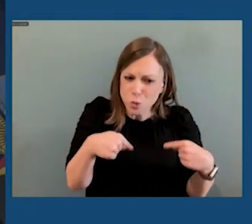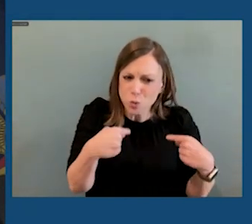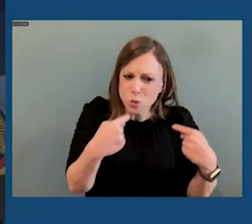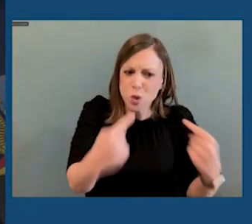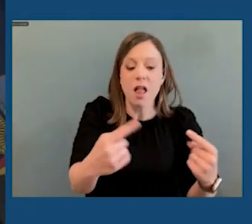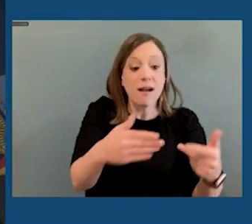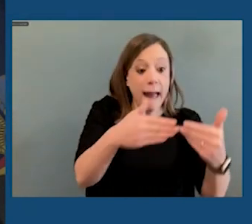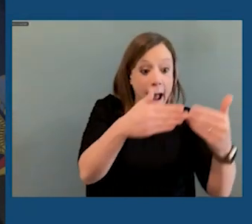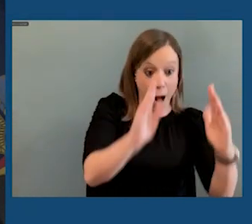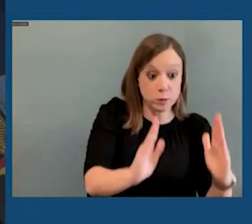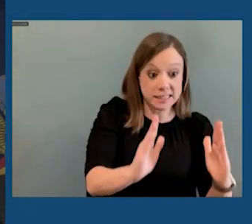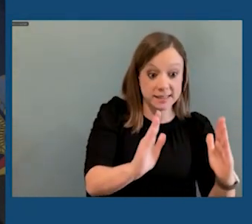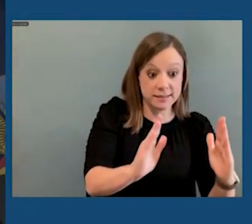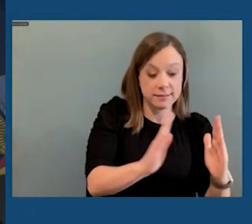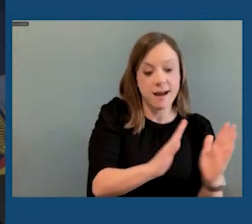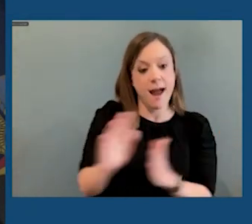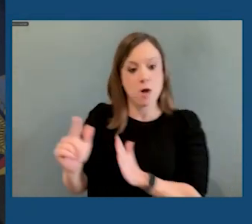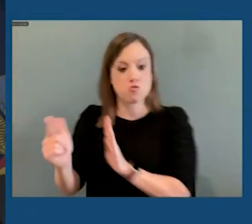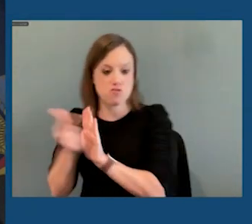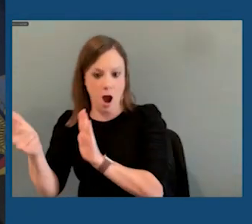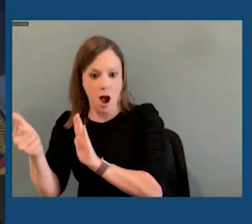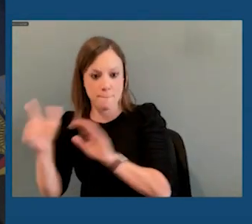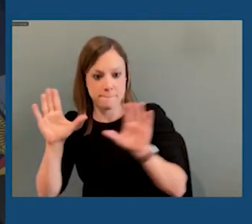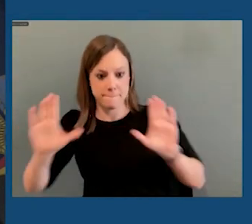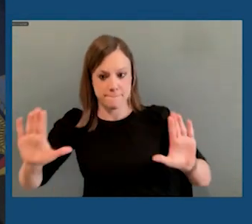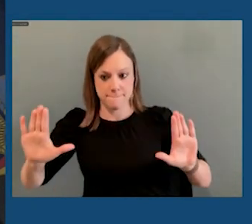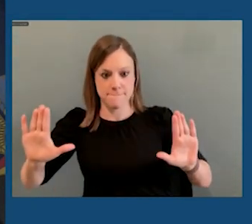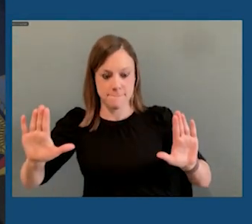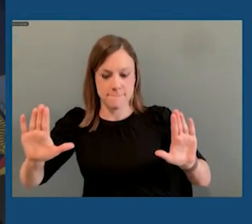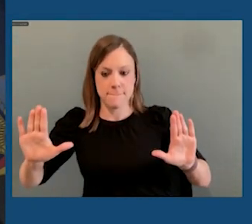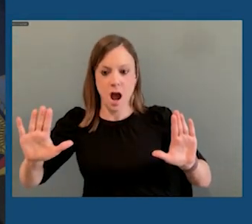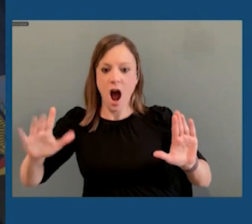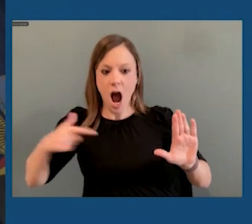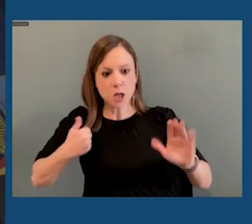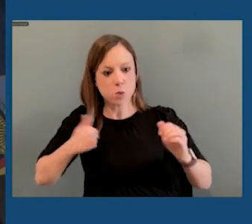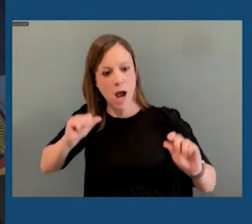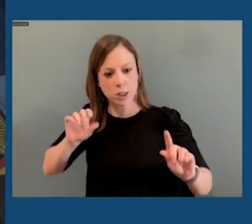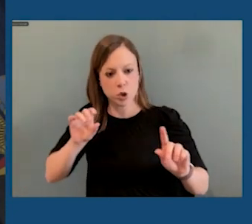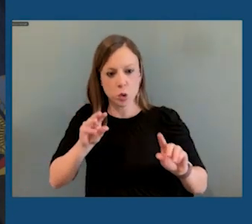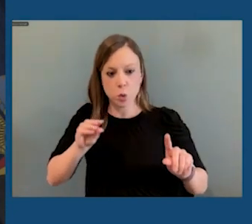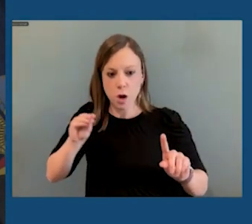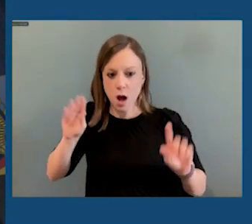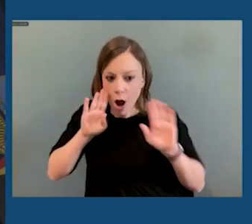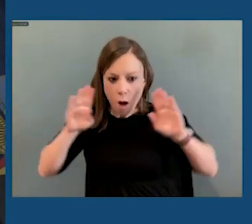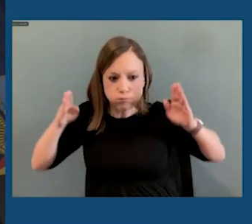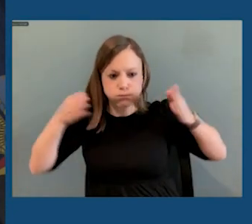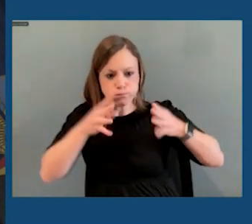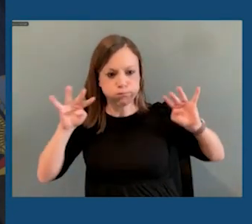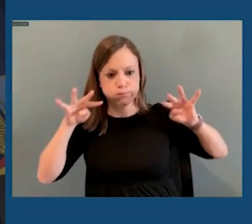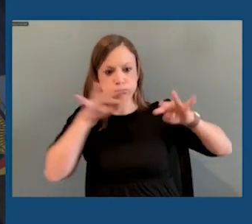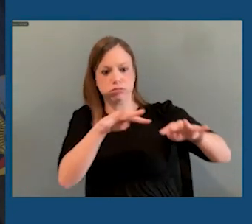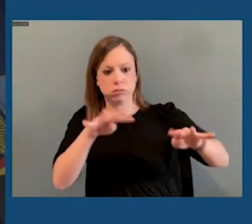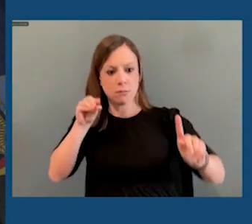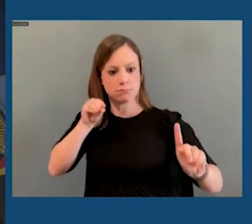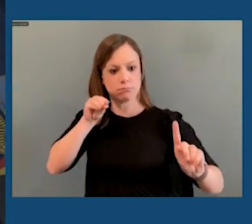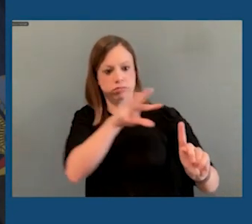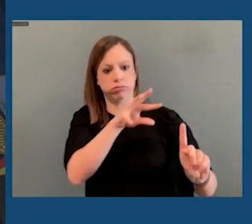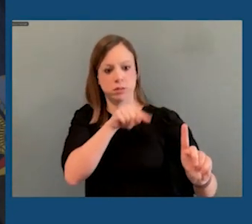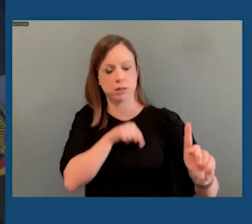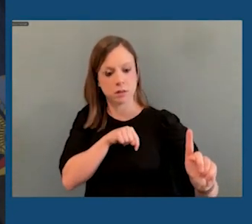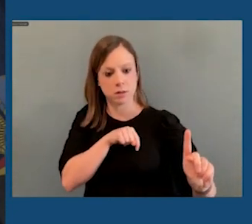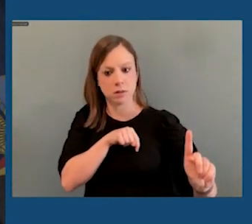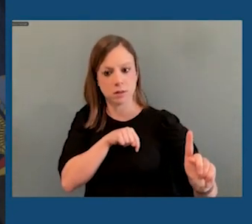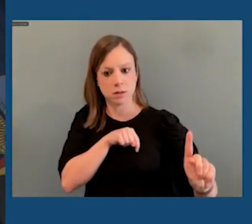me, I first put a spotlight on them. Can't always solve it at first or even the first year, but I